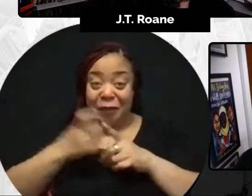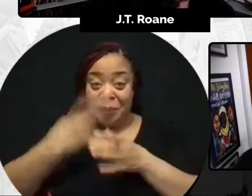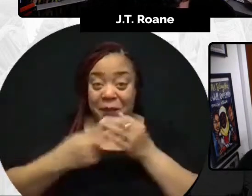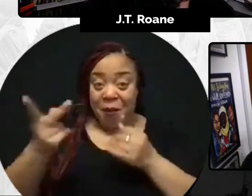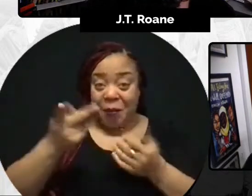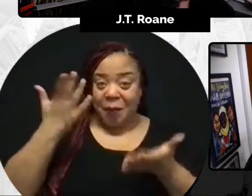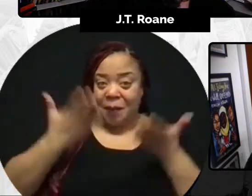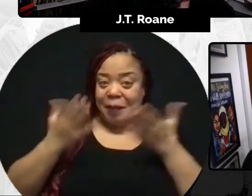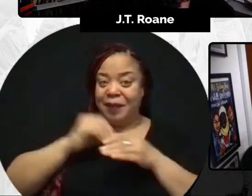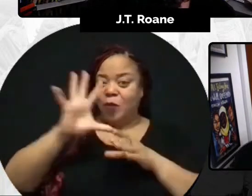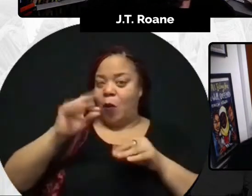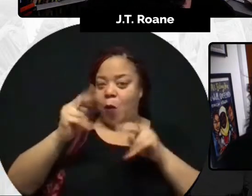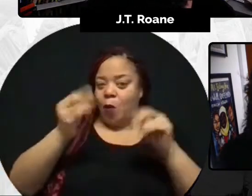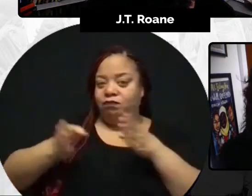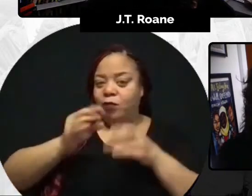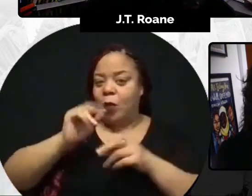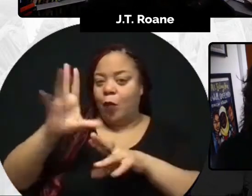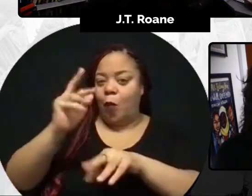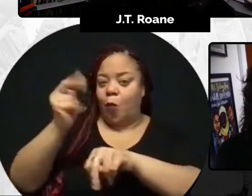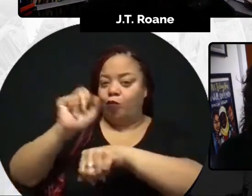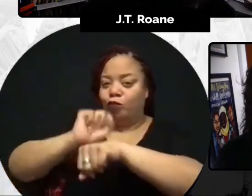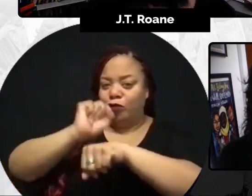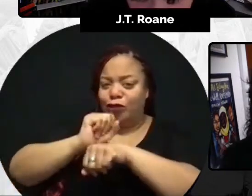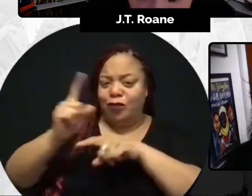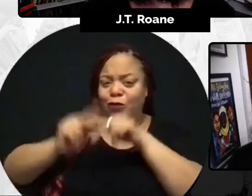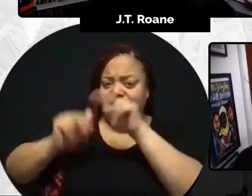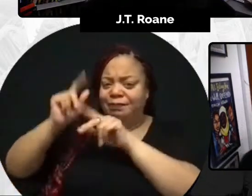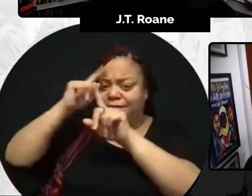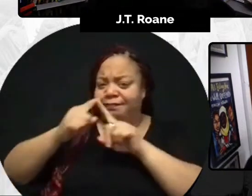well. So either one of you can take it away.